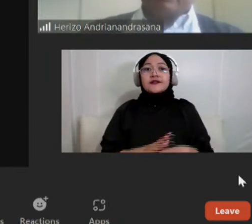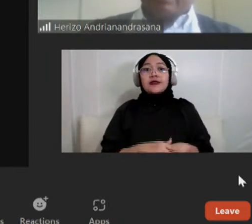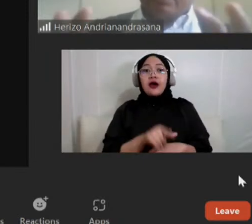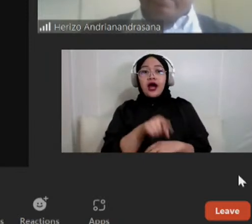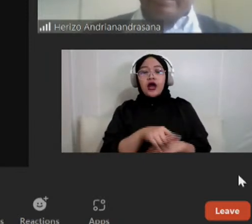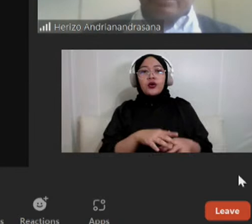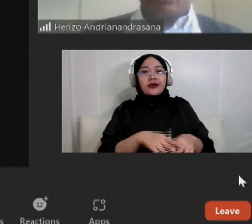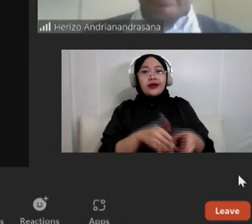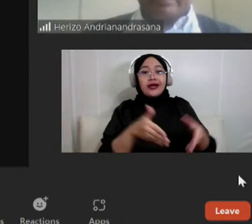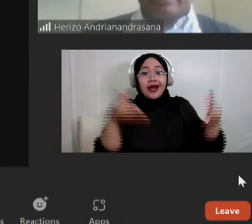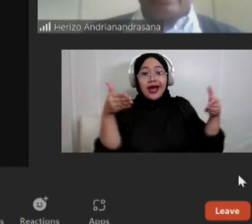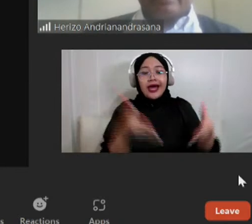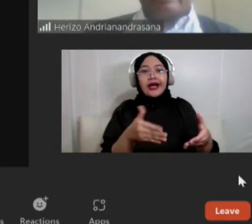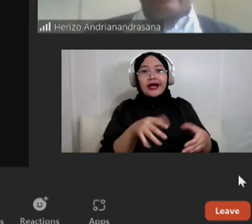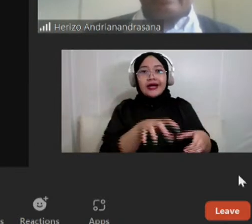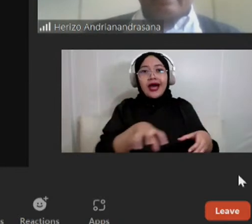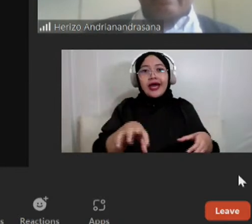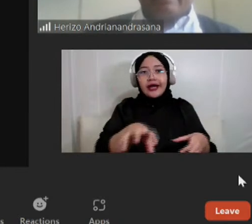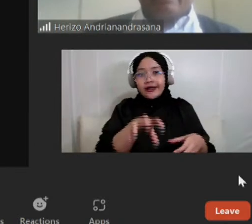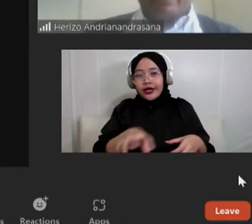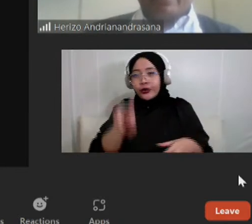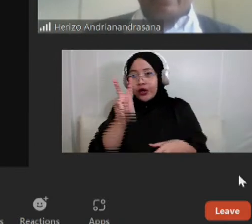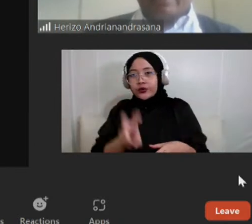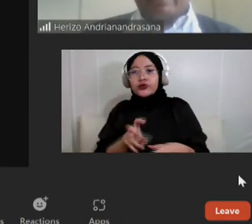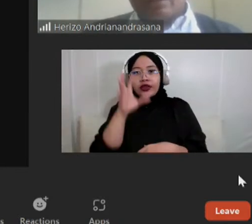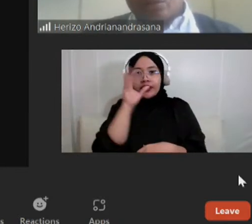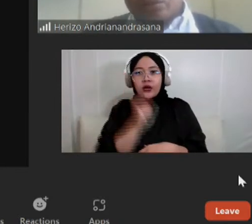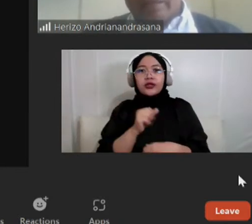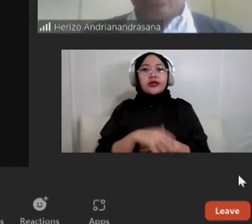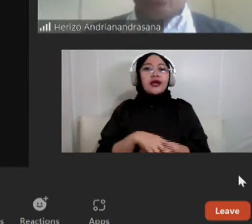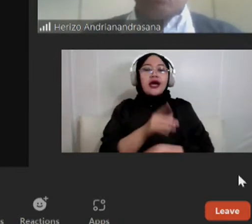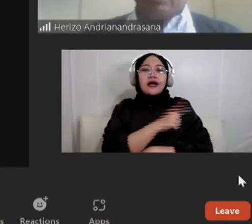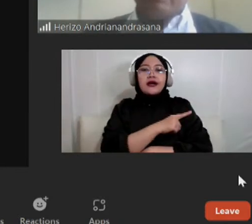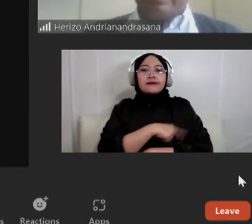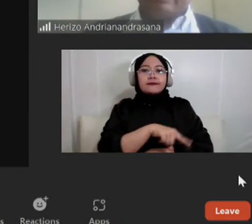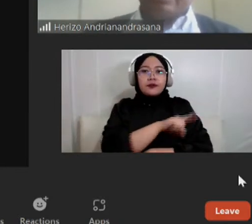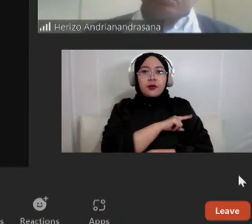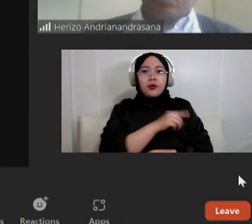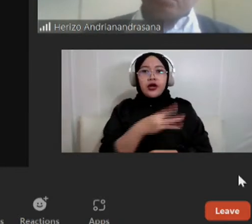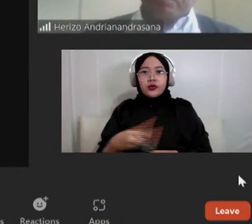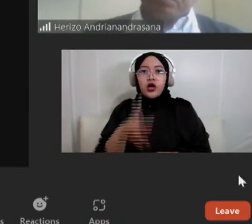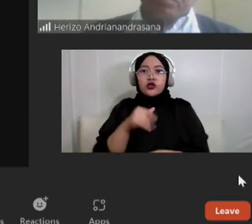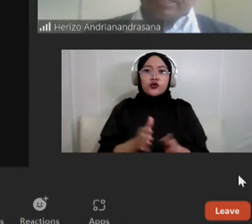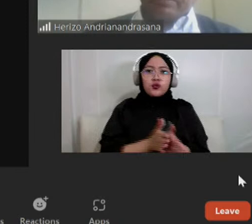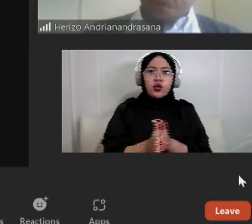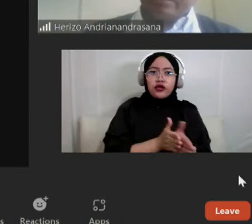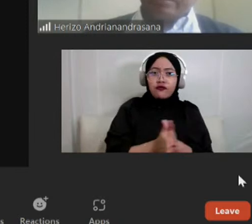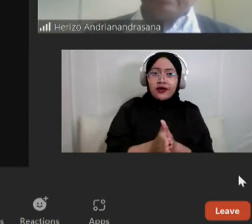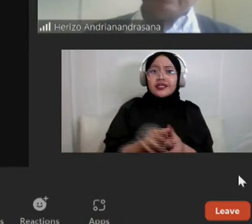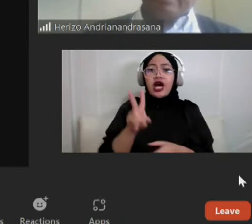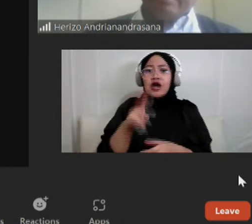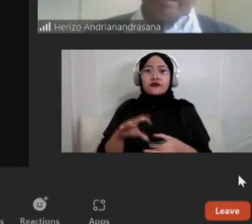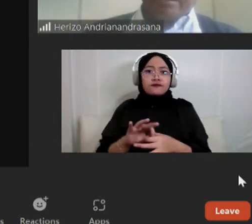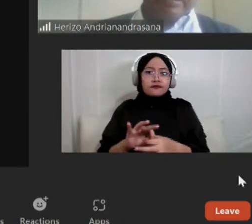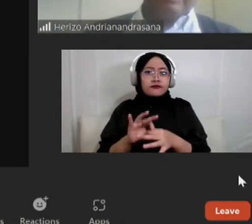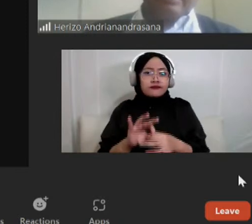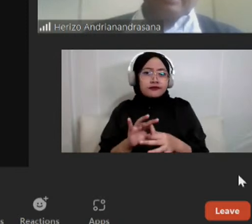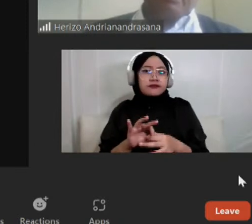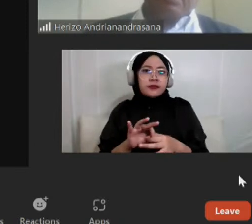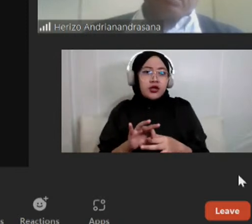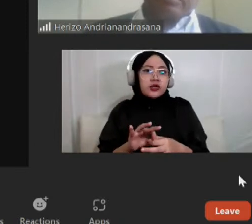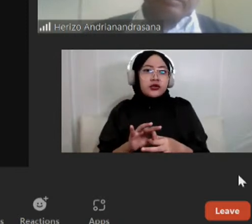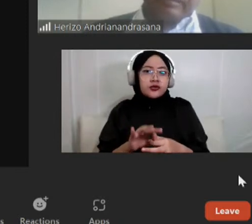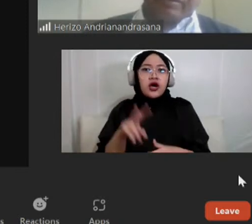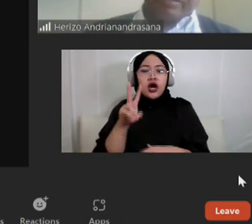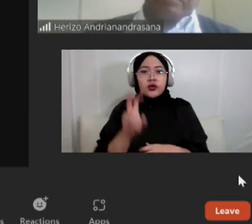should identify the main economic sectors that should lead to motivation of local people to save wildlife. I'm